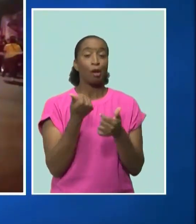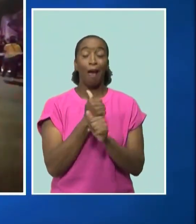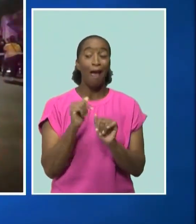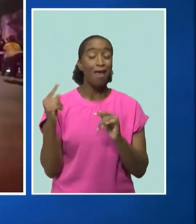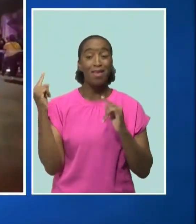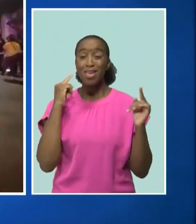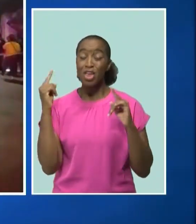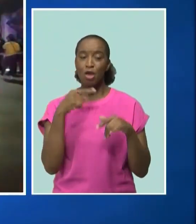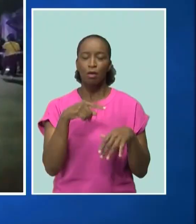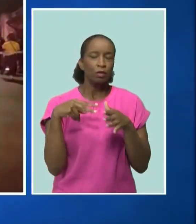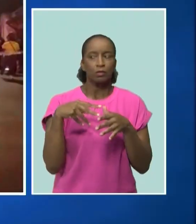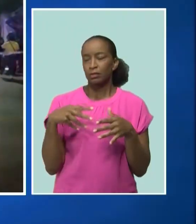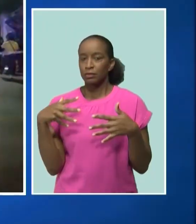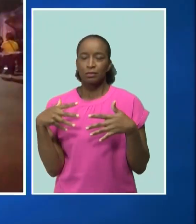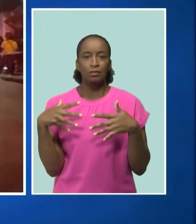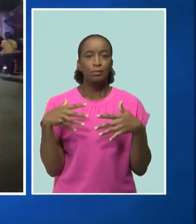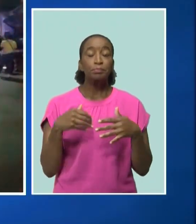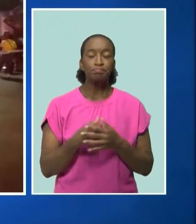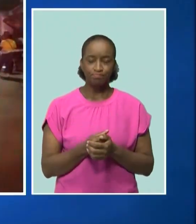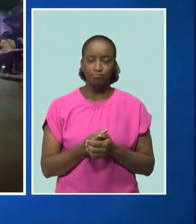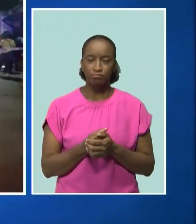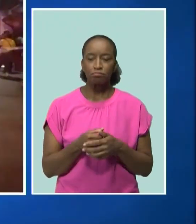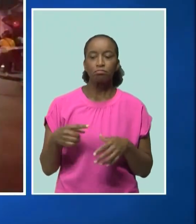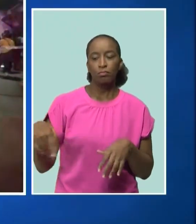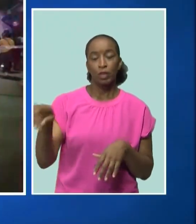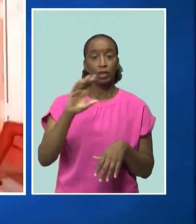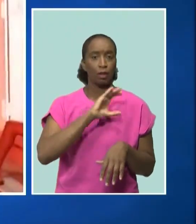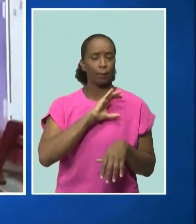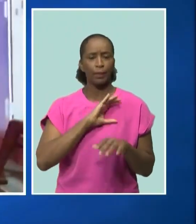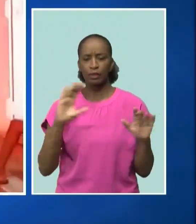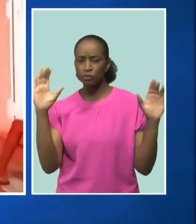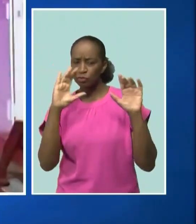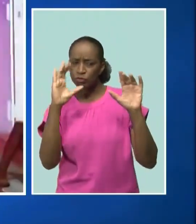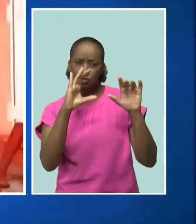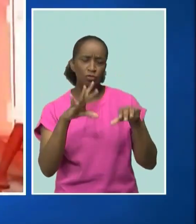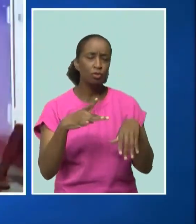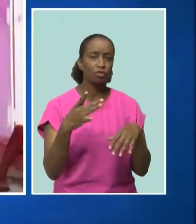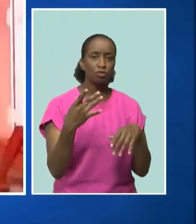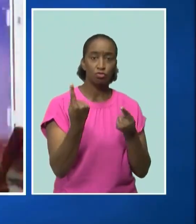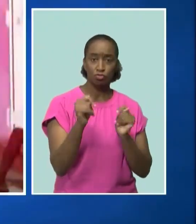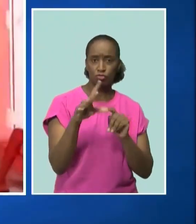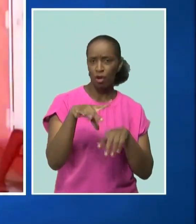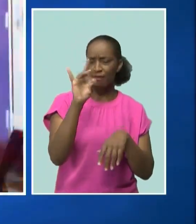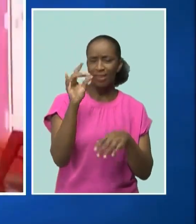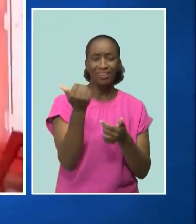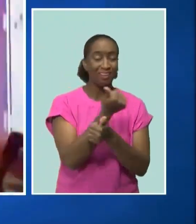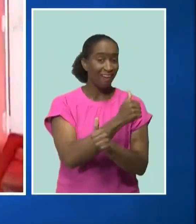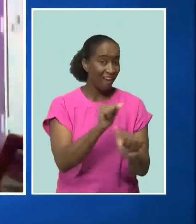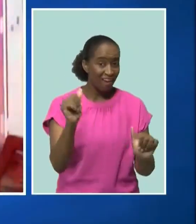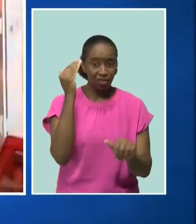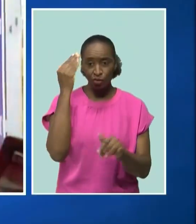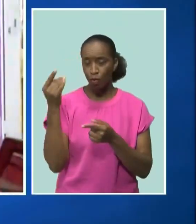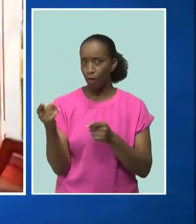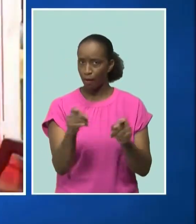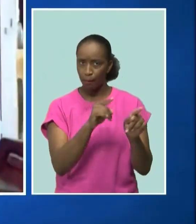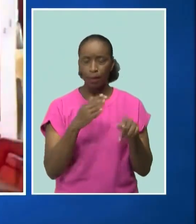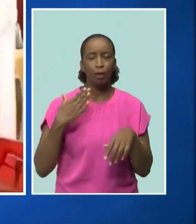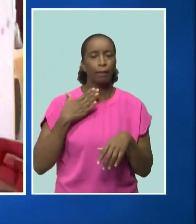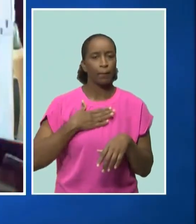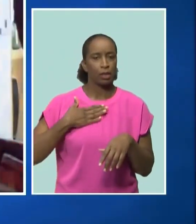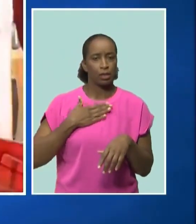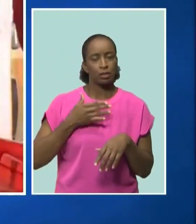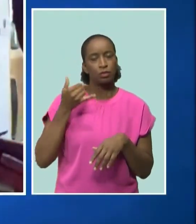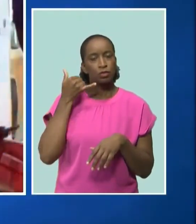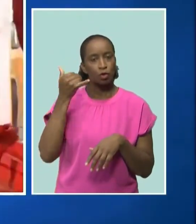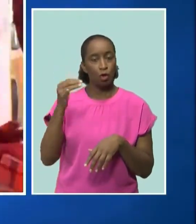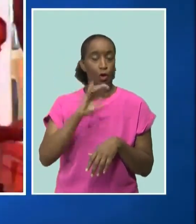son. As lawmen carry out their investigations, they're asking anyone who may have information that can assist to contact